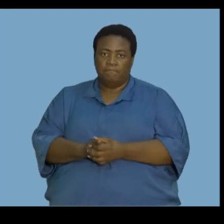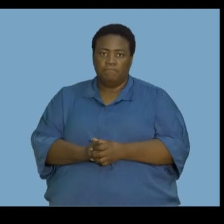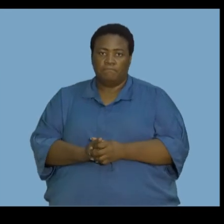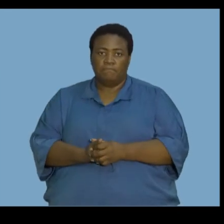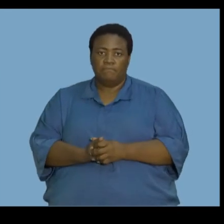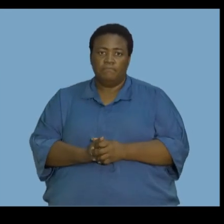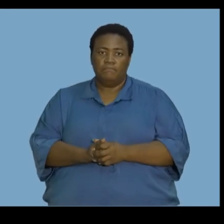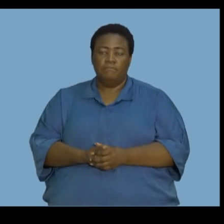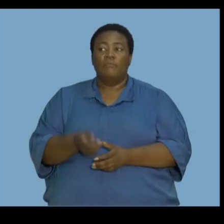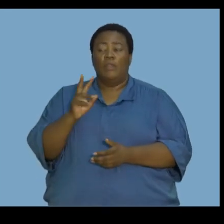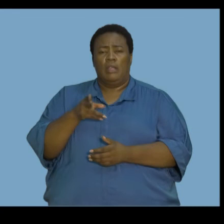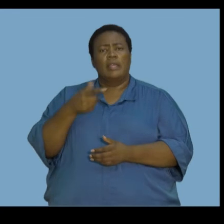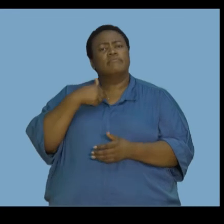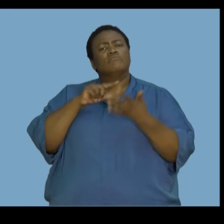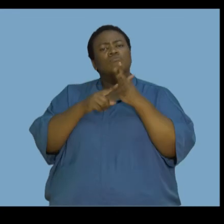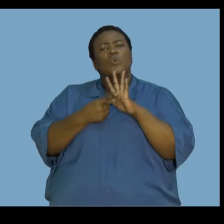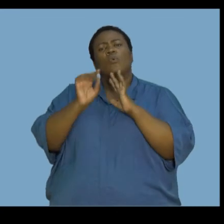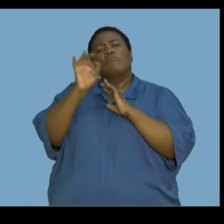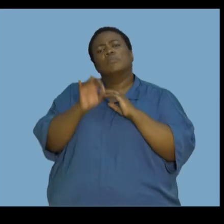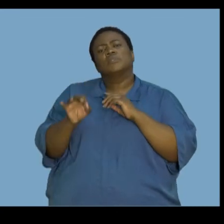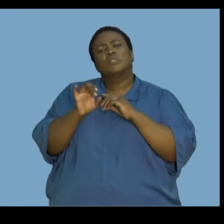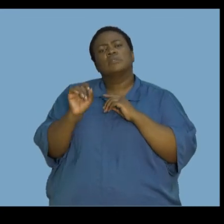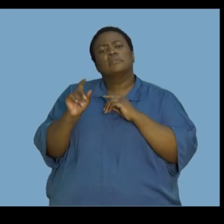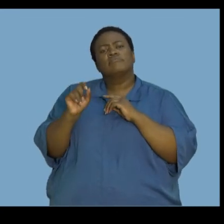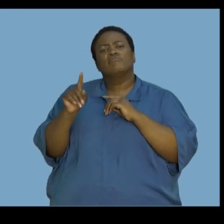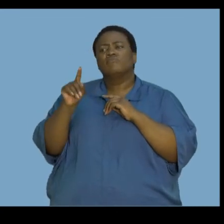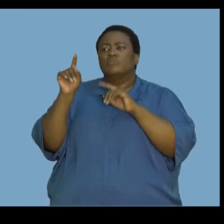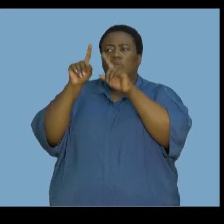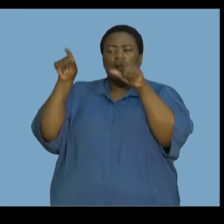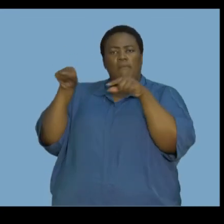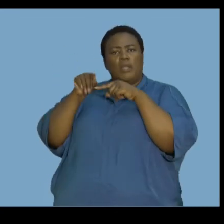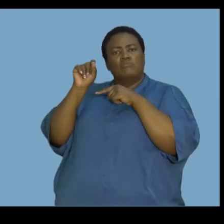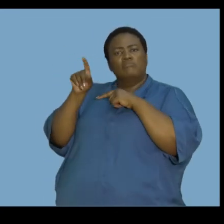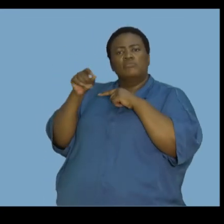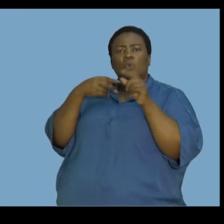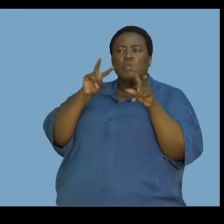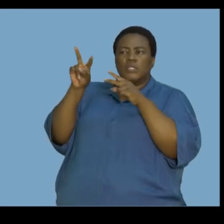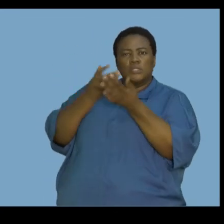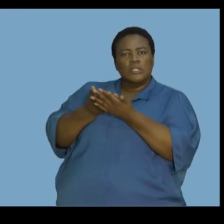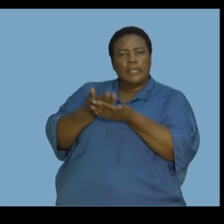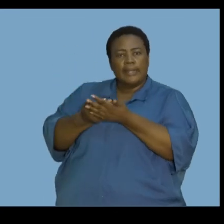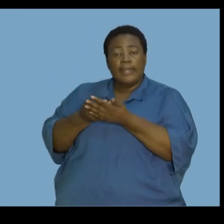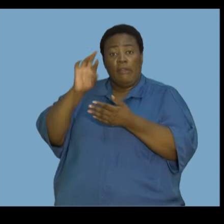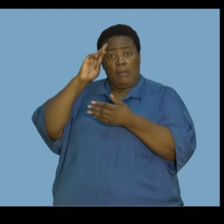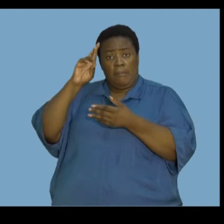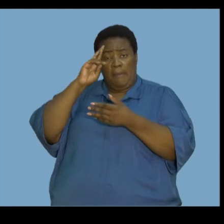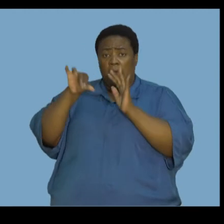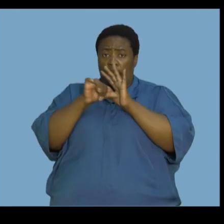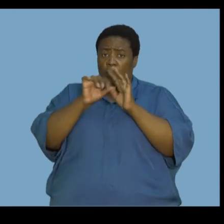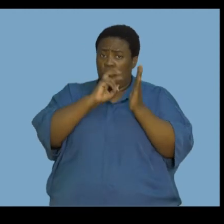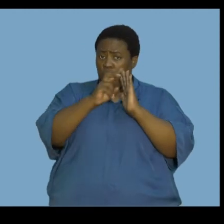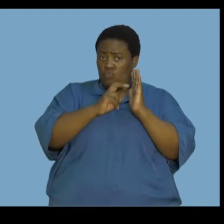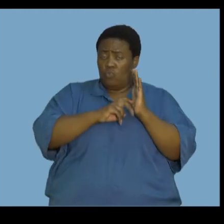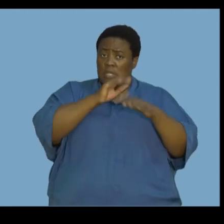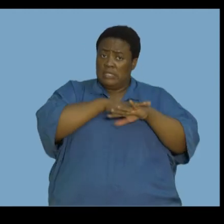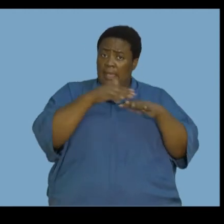chart. Again, I've illustrated the percentages up here so that we can look at that. Remember that the golden